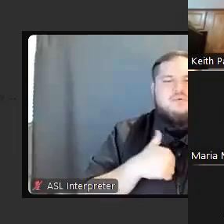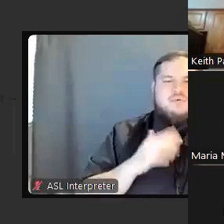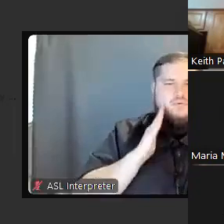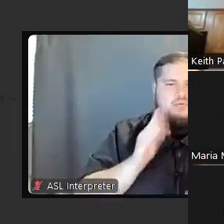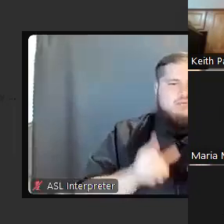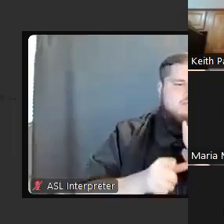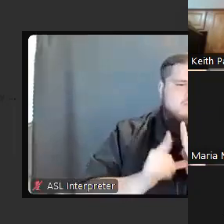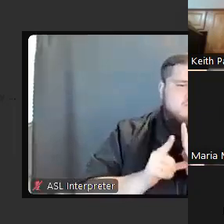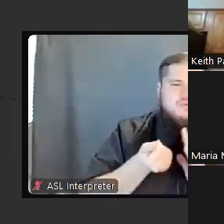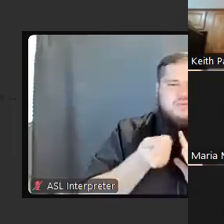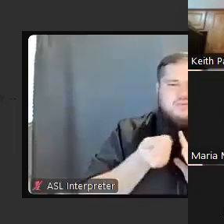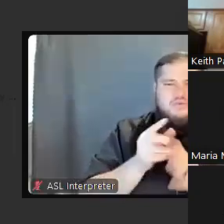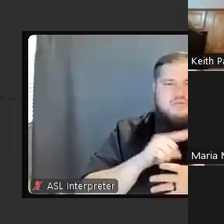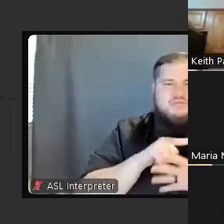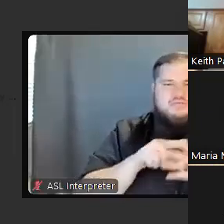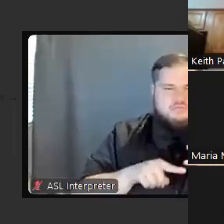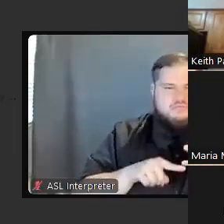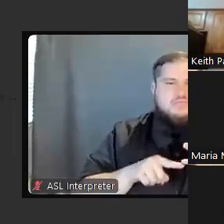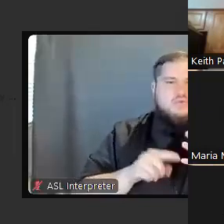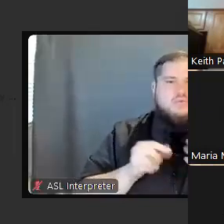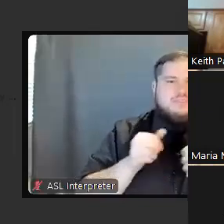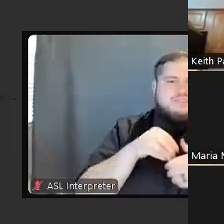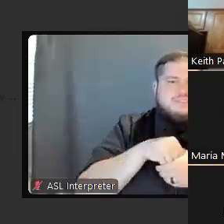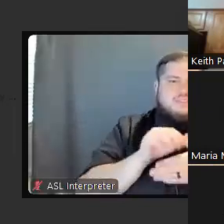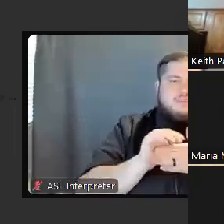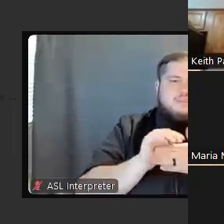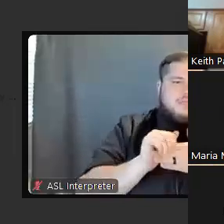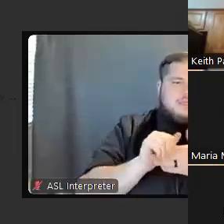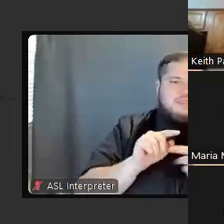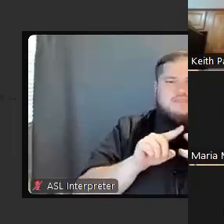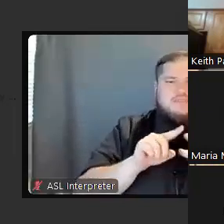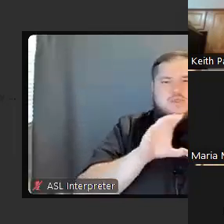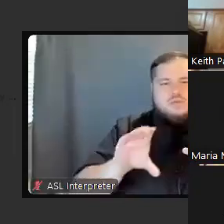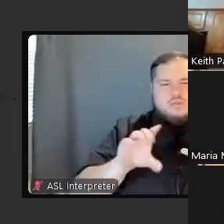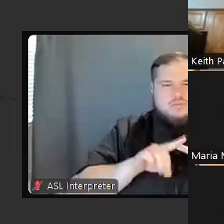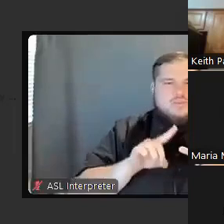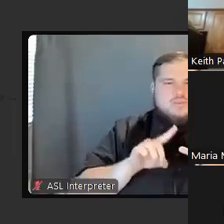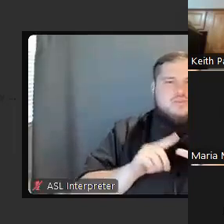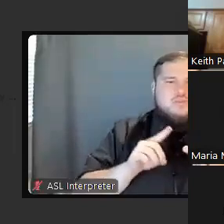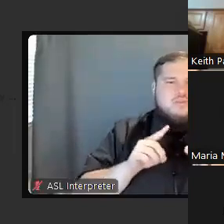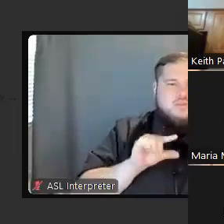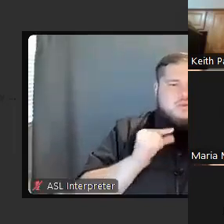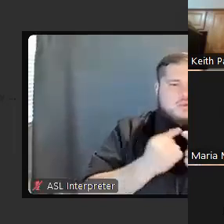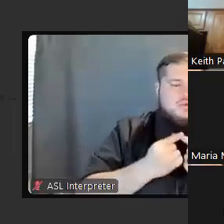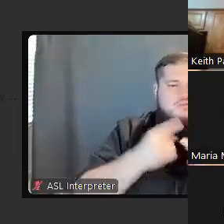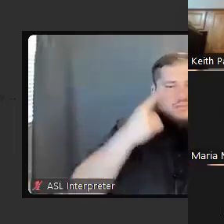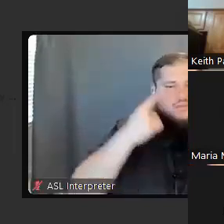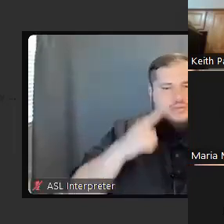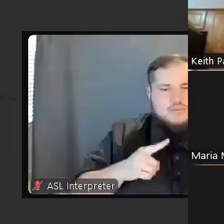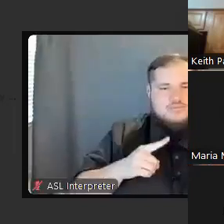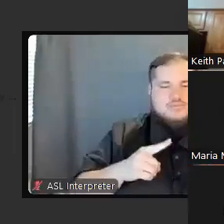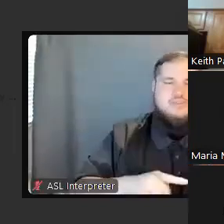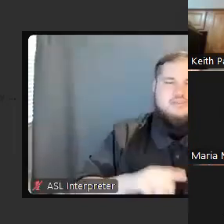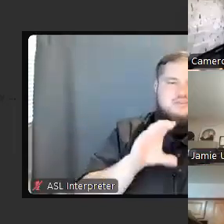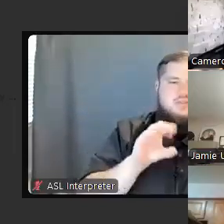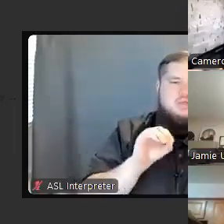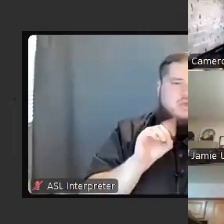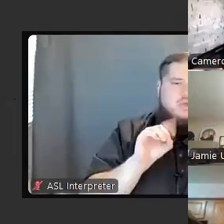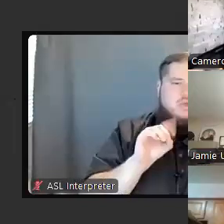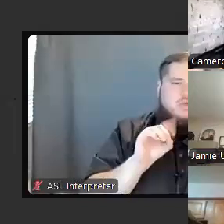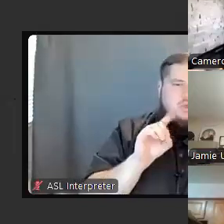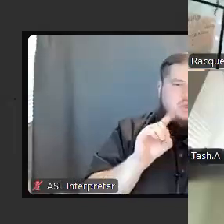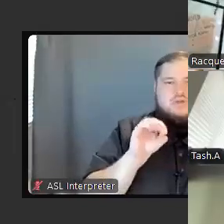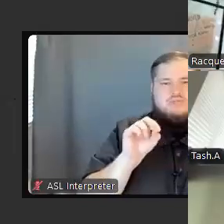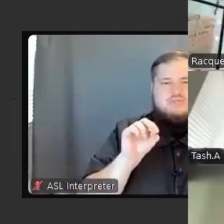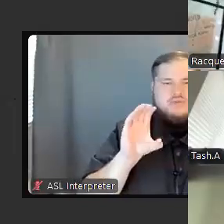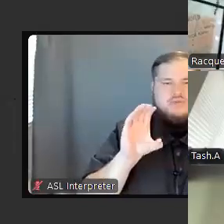few things within the packet: closed captioning, group agreements, codes of conduct, and all of the